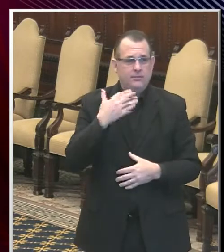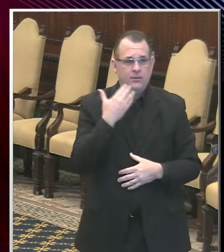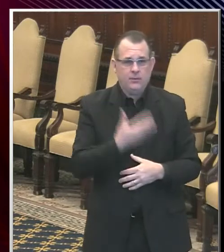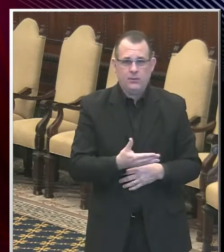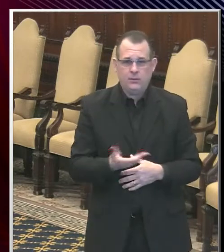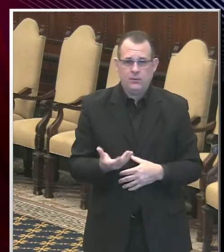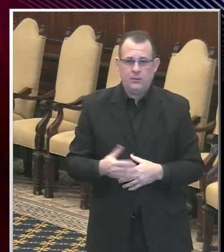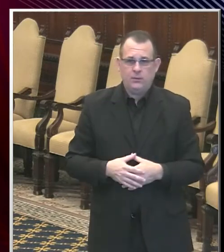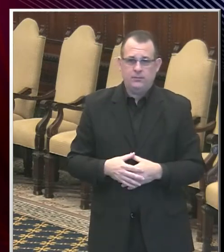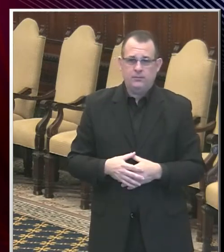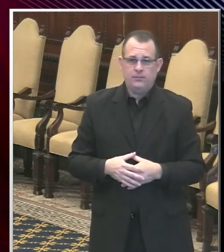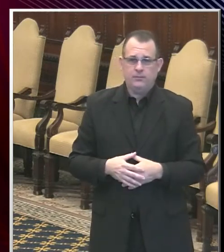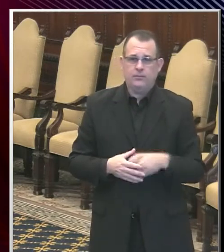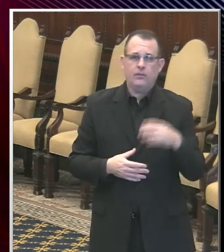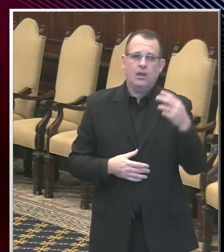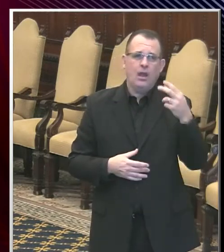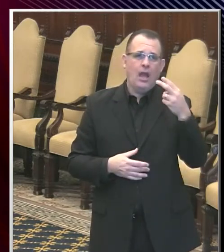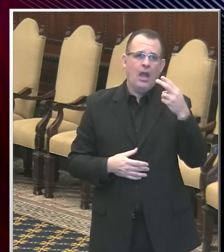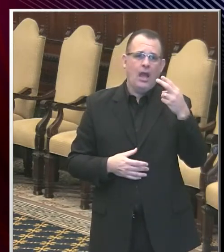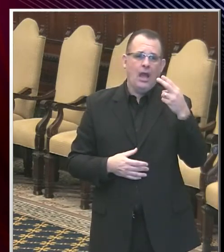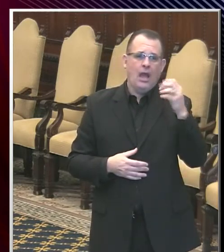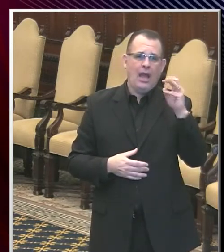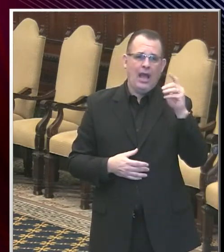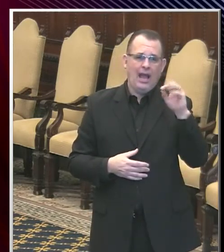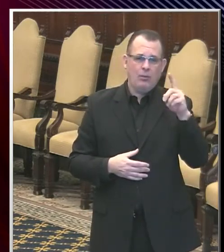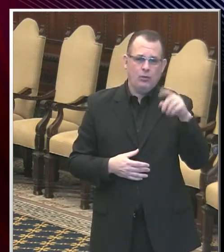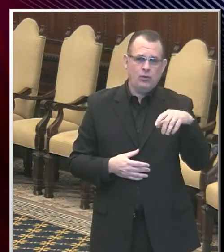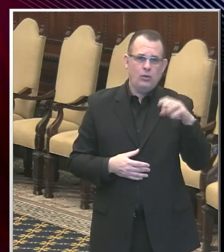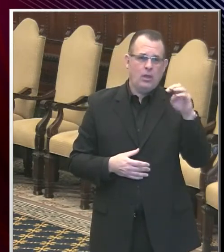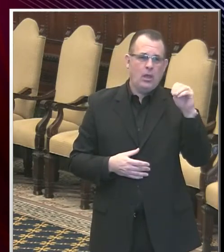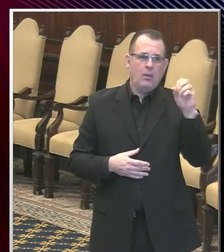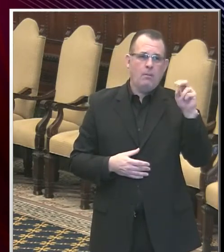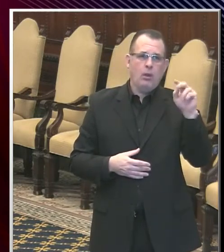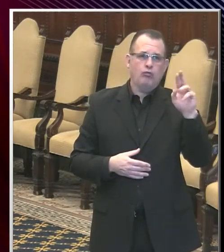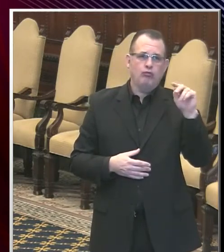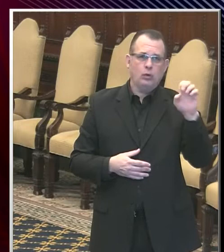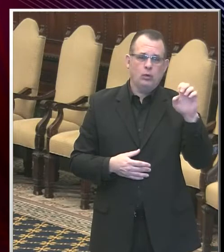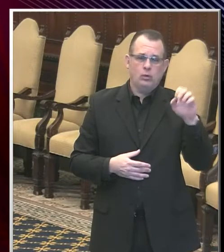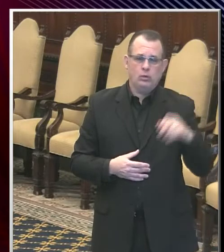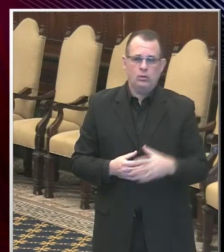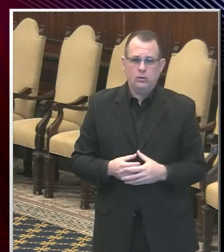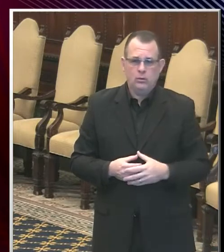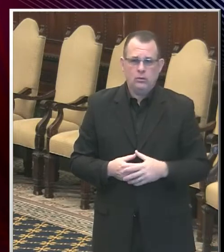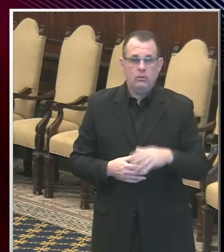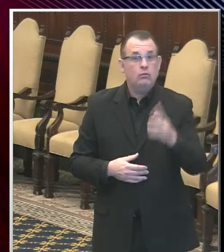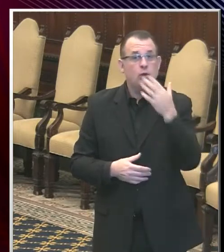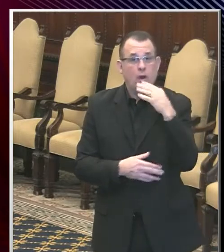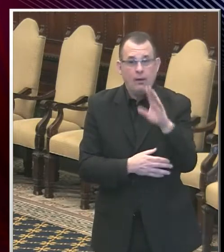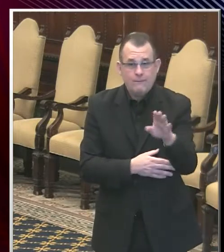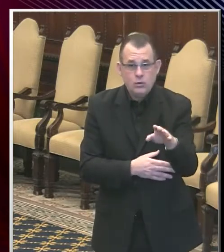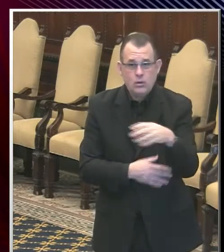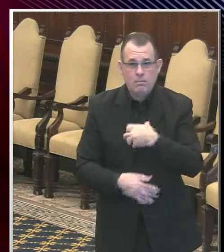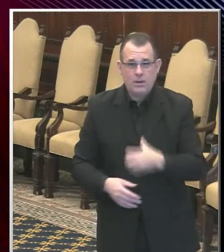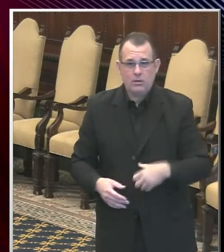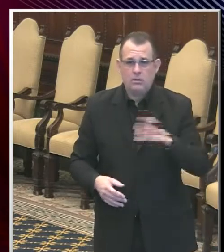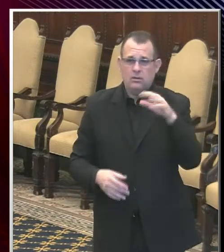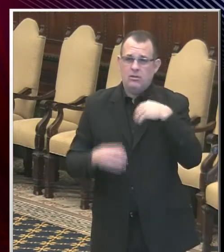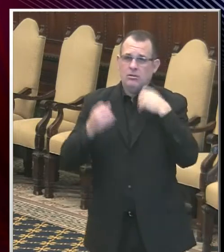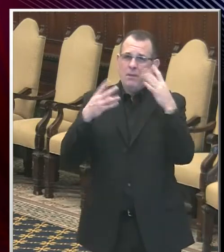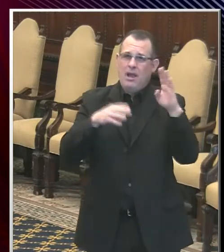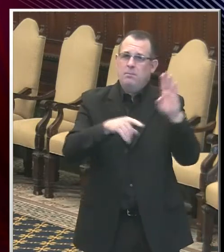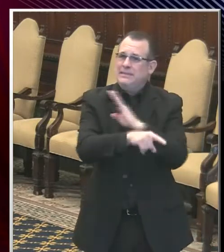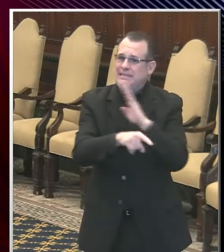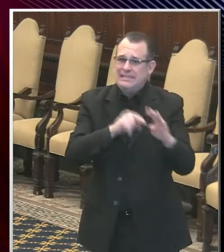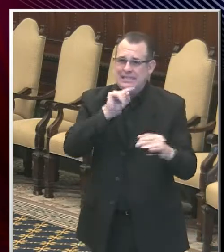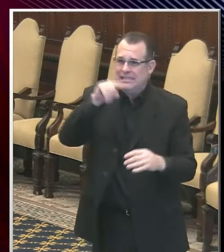Howard Monroe of CBS 3. Yes, good afternoon, Mayor. With many businesses and